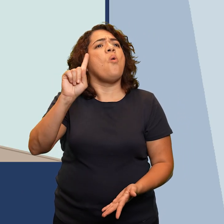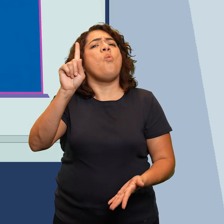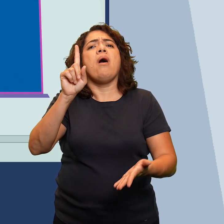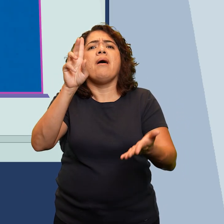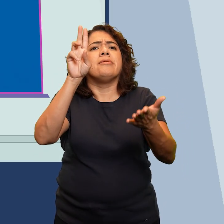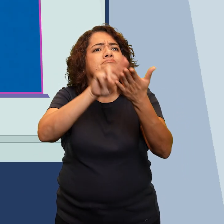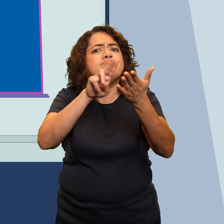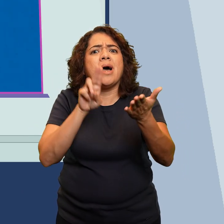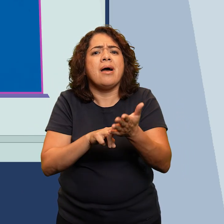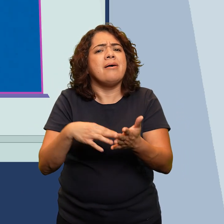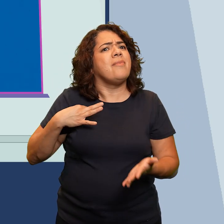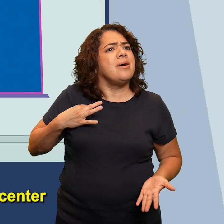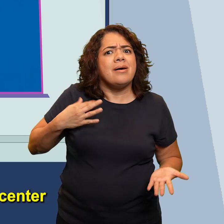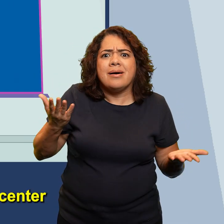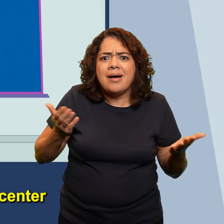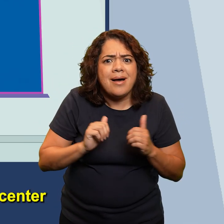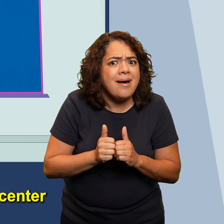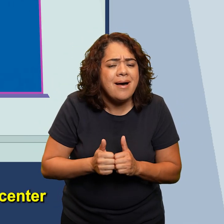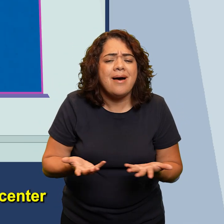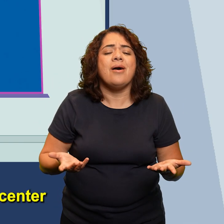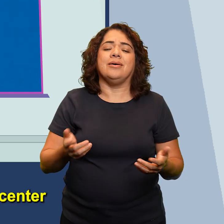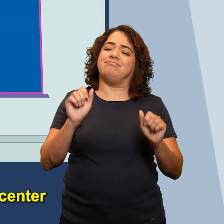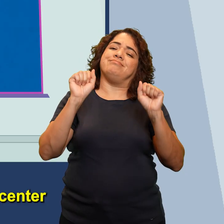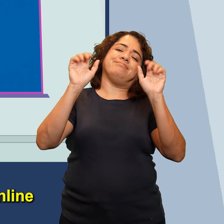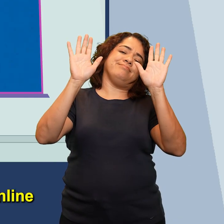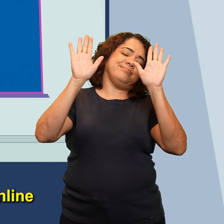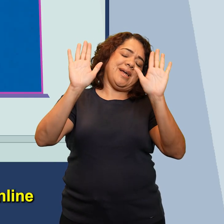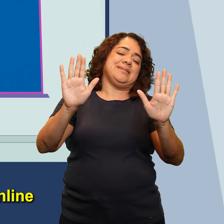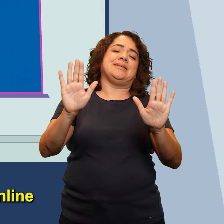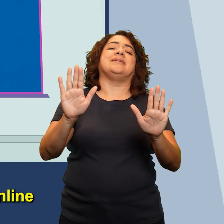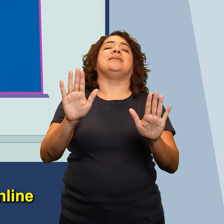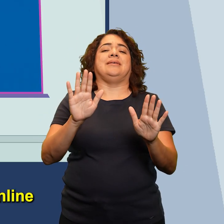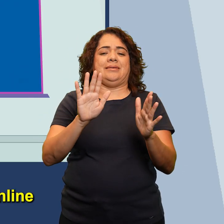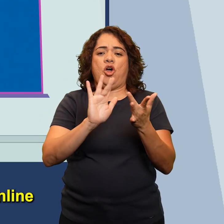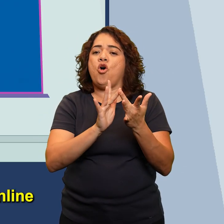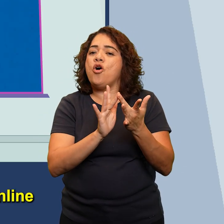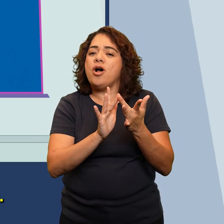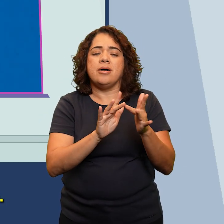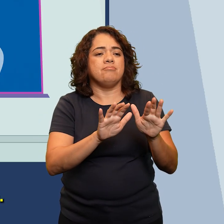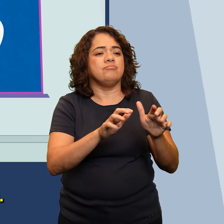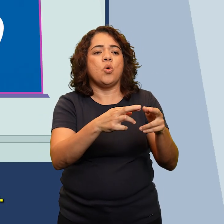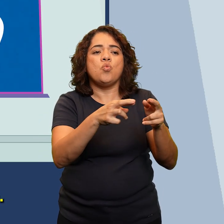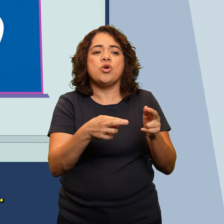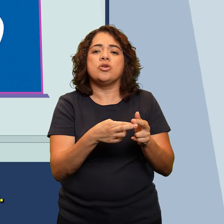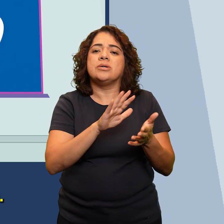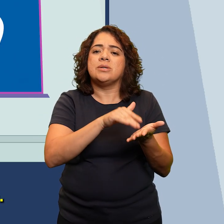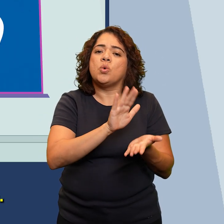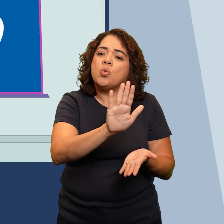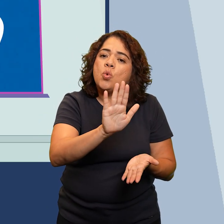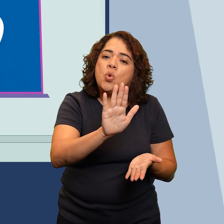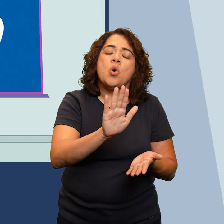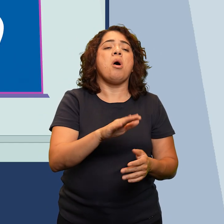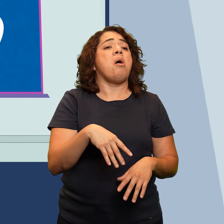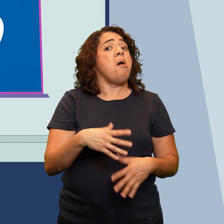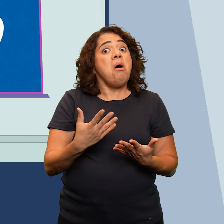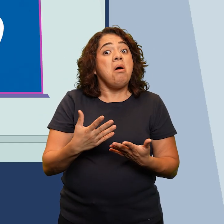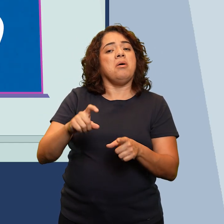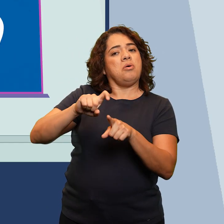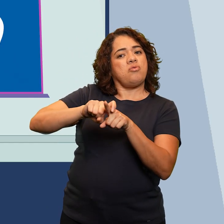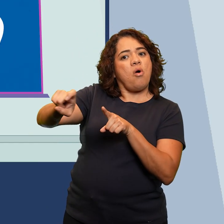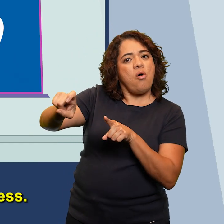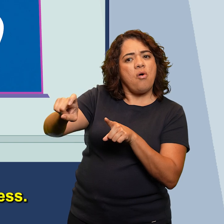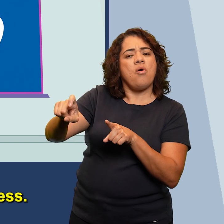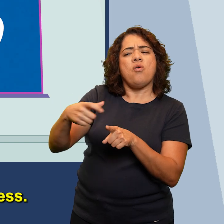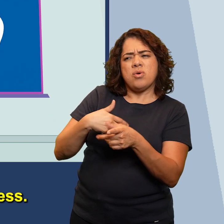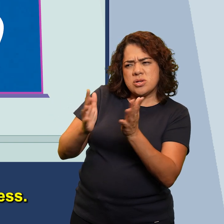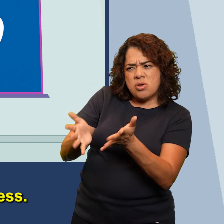up? Excellent! You can apply to your regional center and fill out their application online, or contact them by phone to speak to someone who